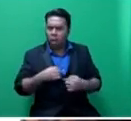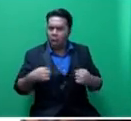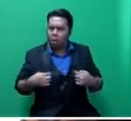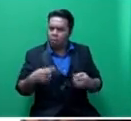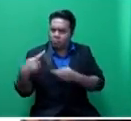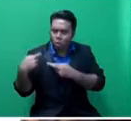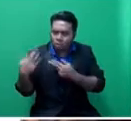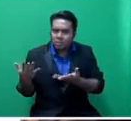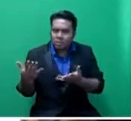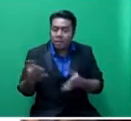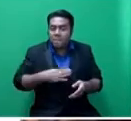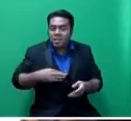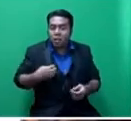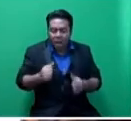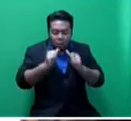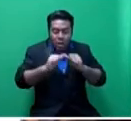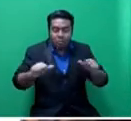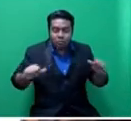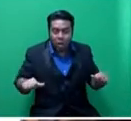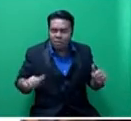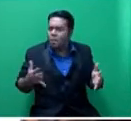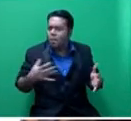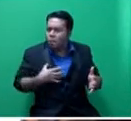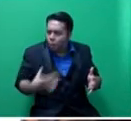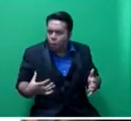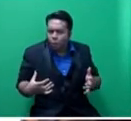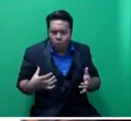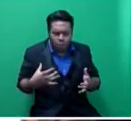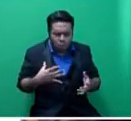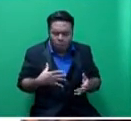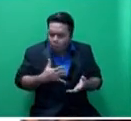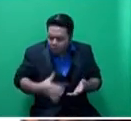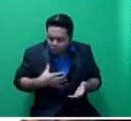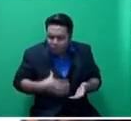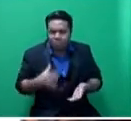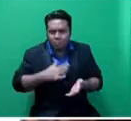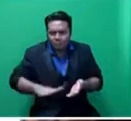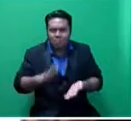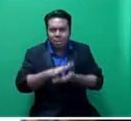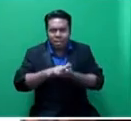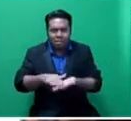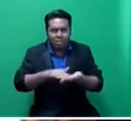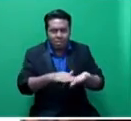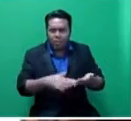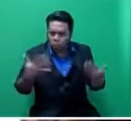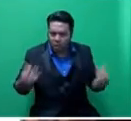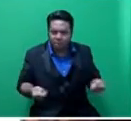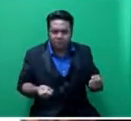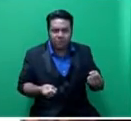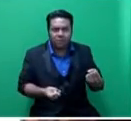The Ministry of Agriculture is more than willing. We have now new technologies. We started with